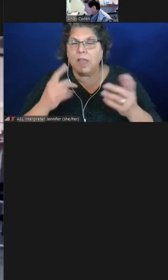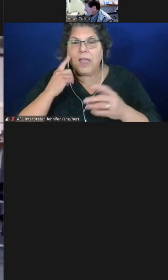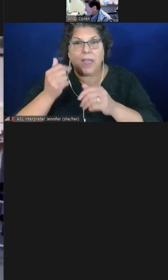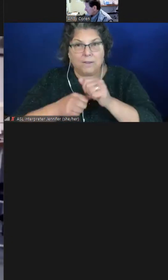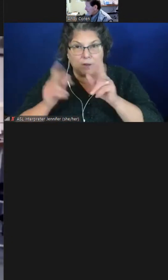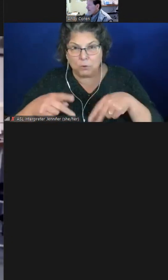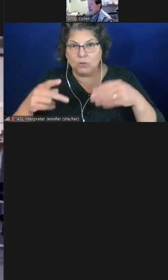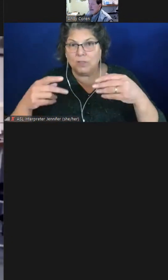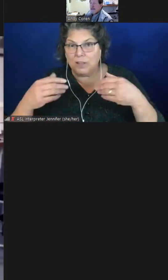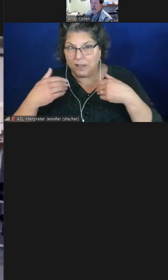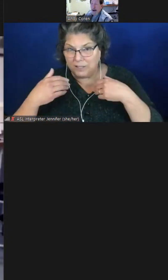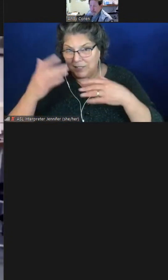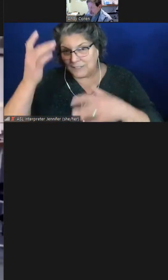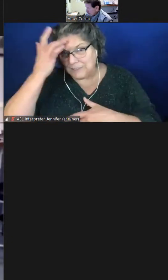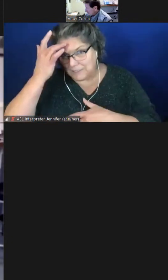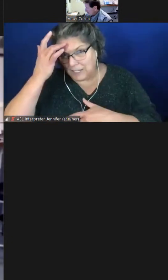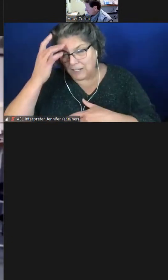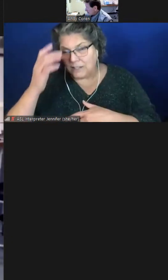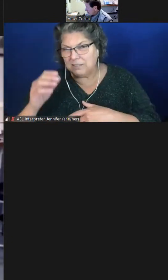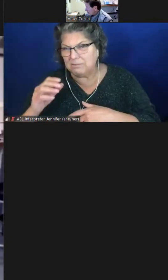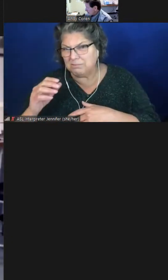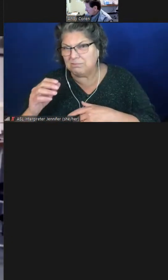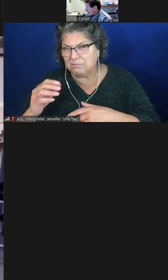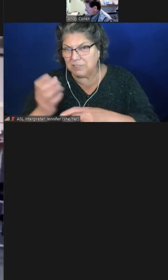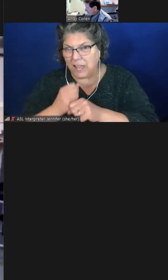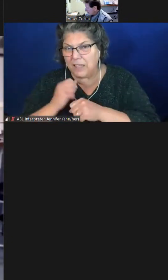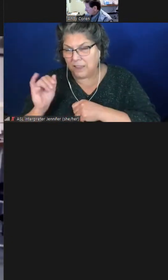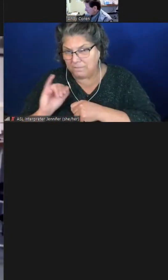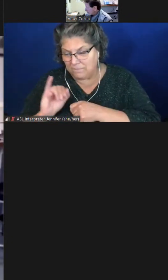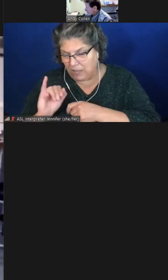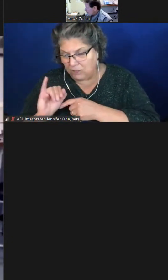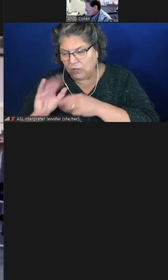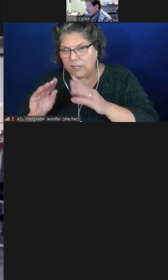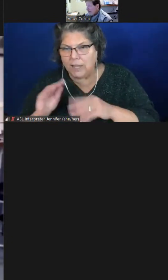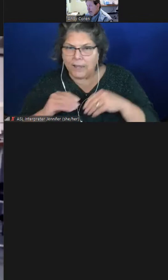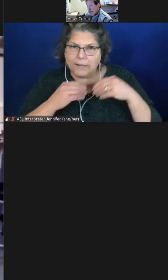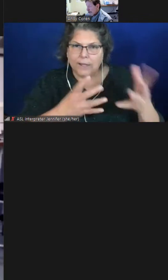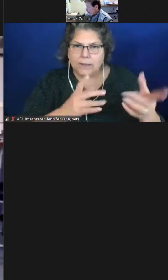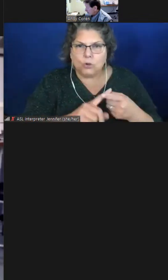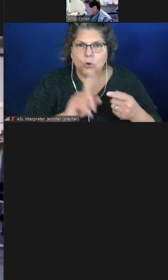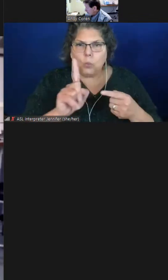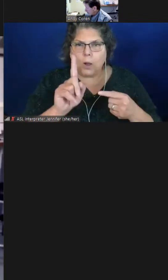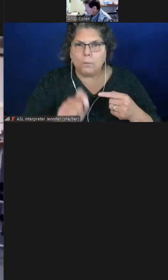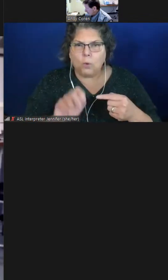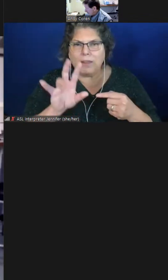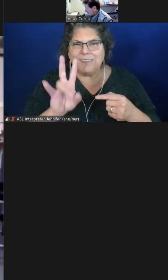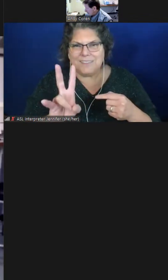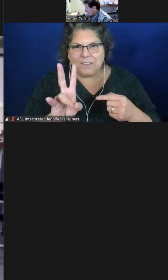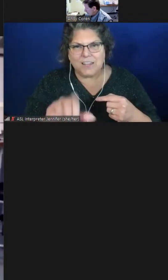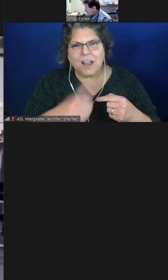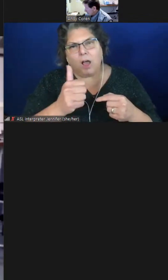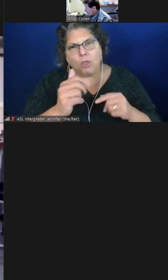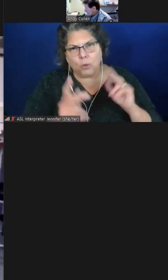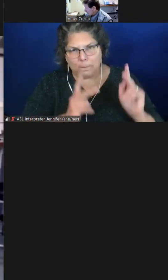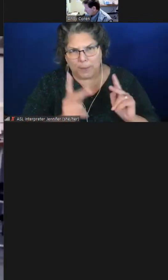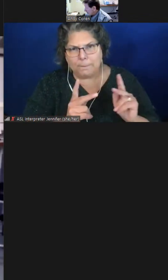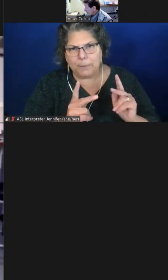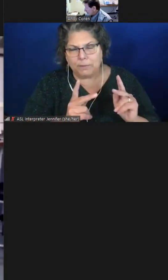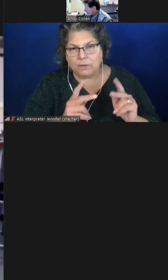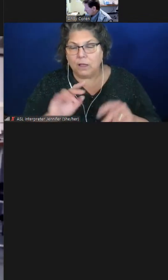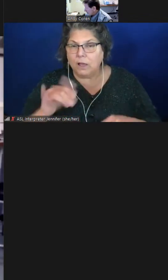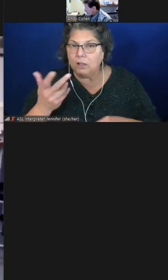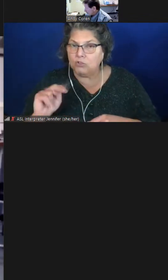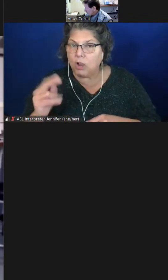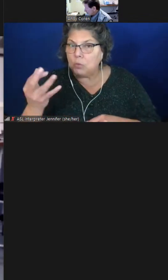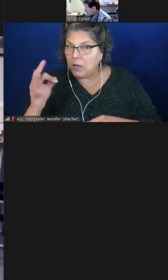who got infected, and these are averages, they infected 1.7 other people. On the 19th,